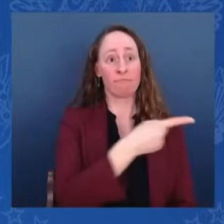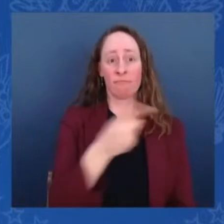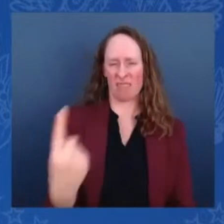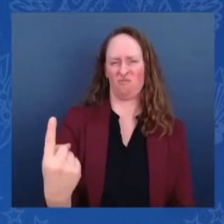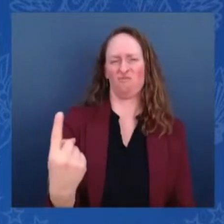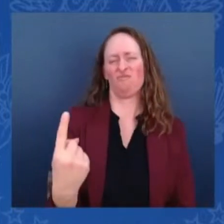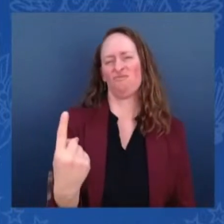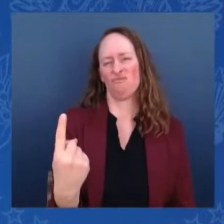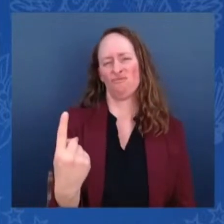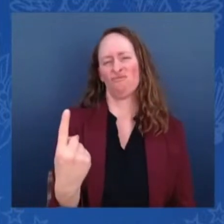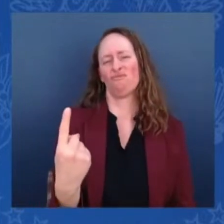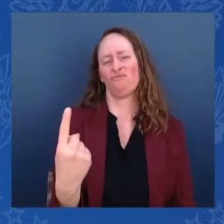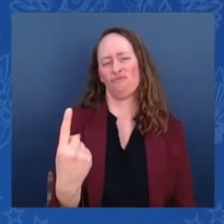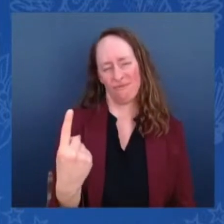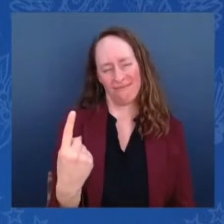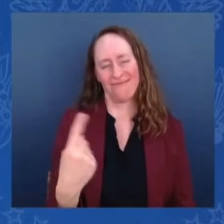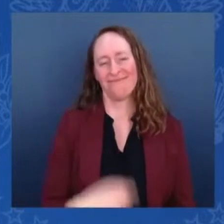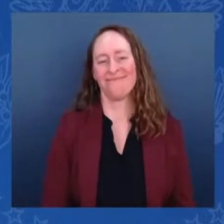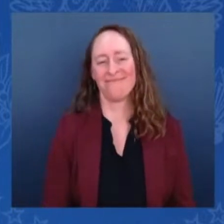Folks,